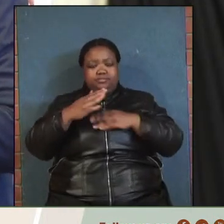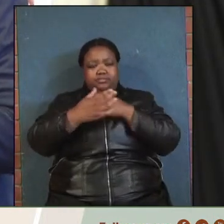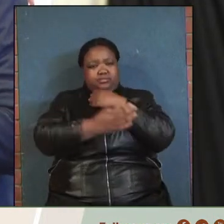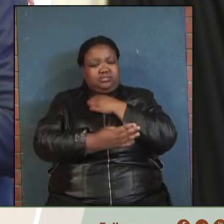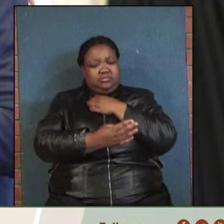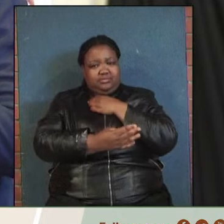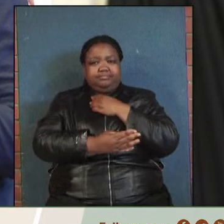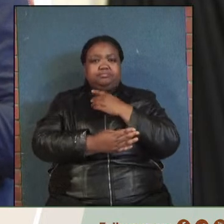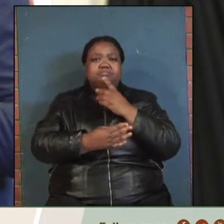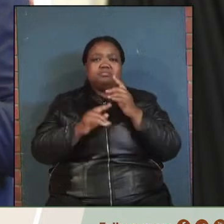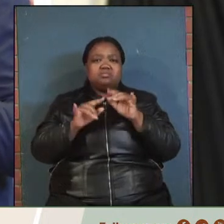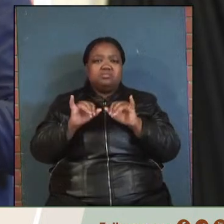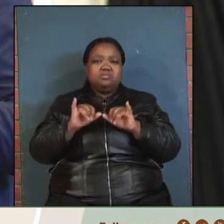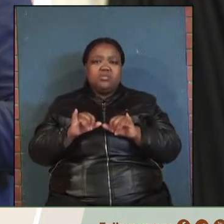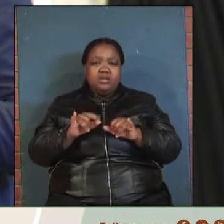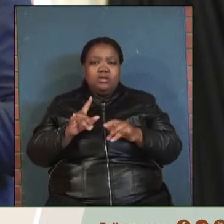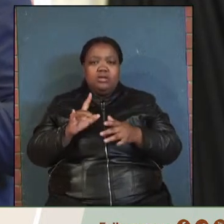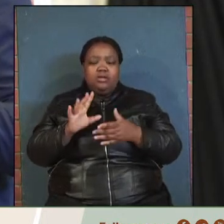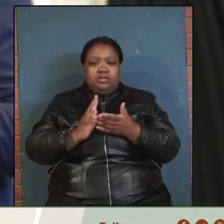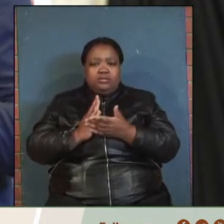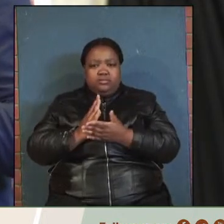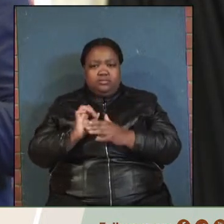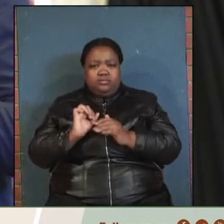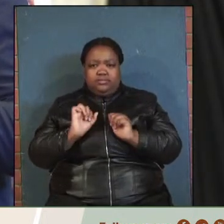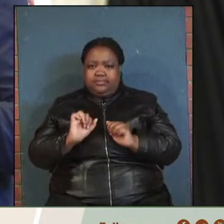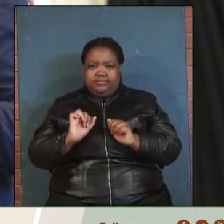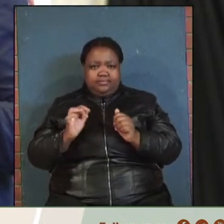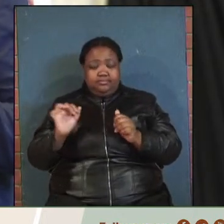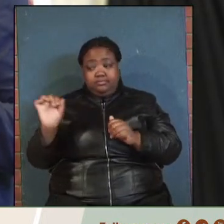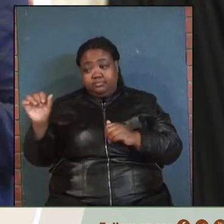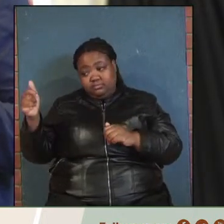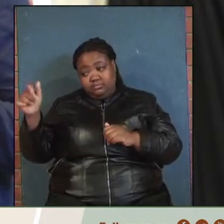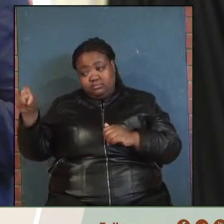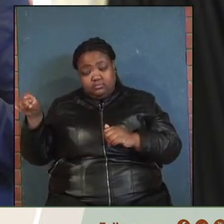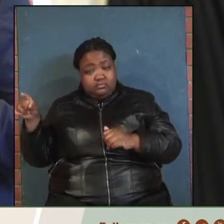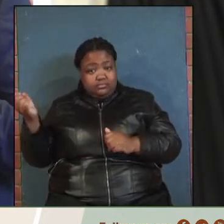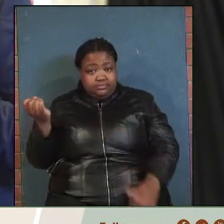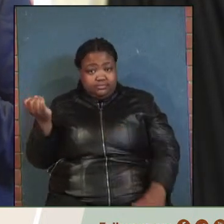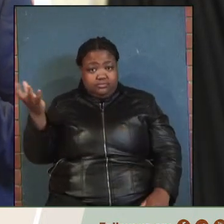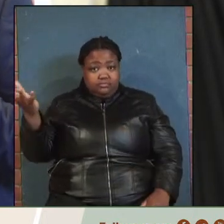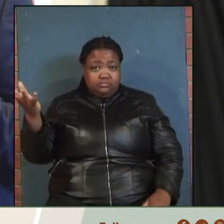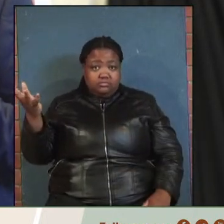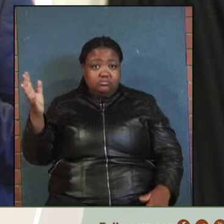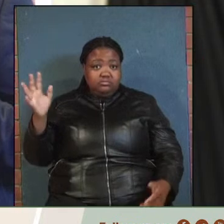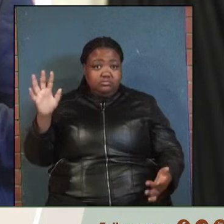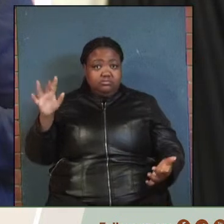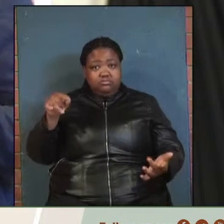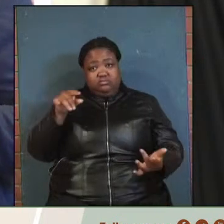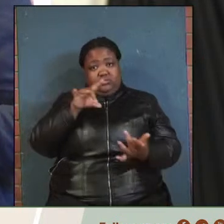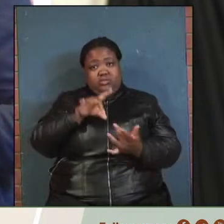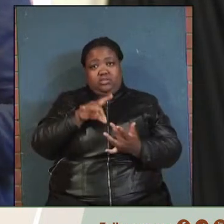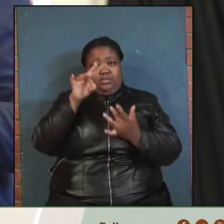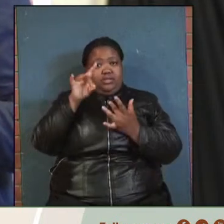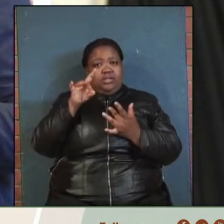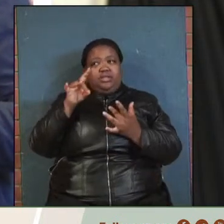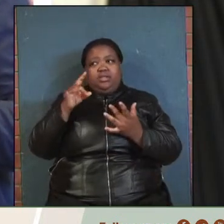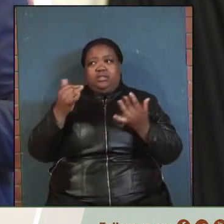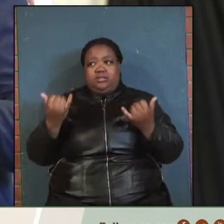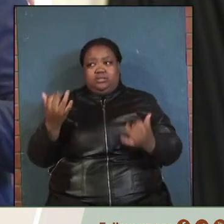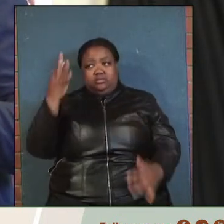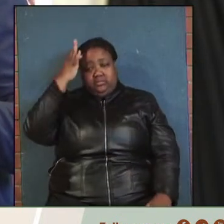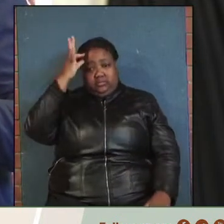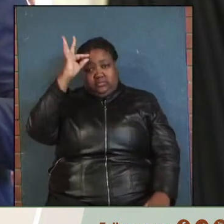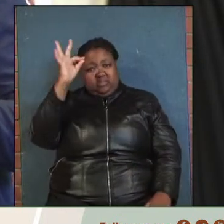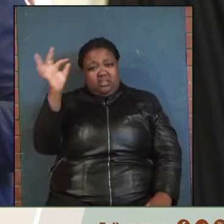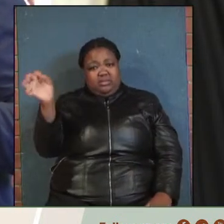It therefore means that you are giving that right to somebody else to elect who must be governance, to elect who